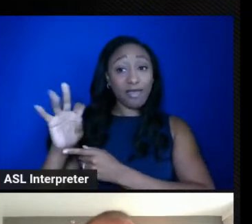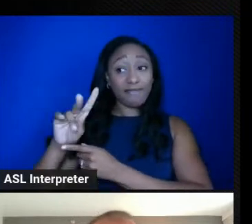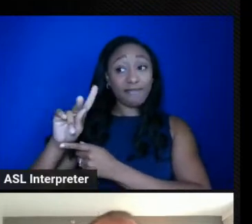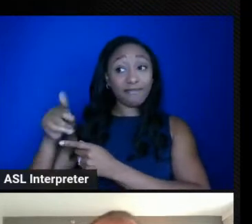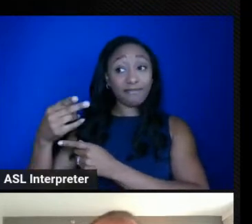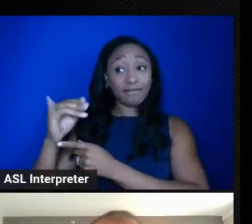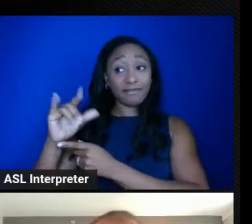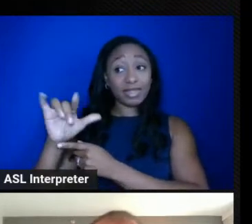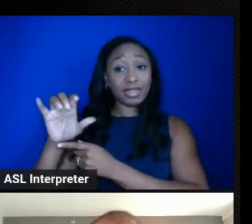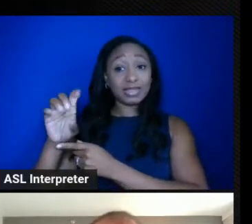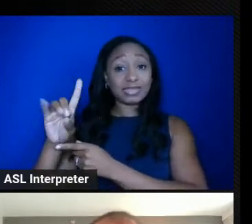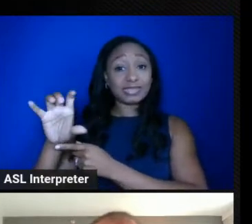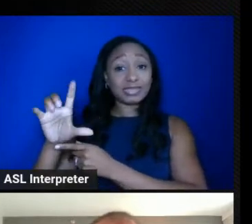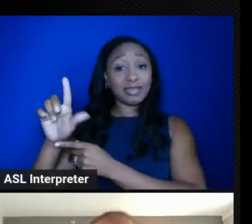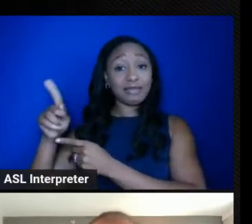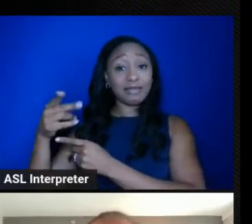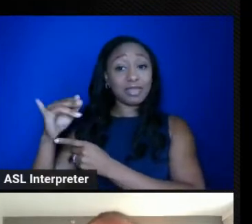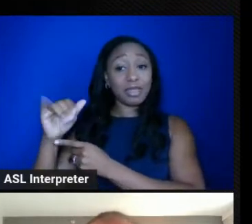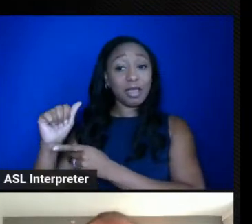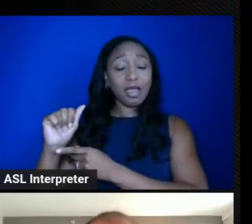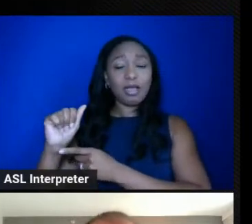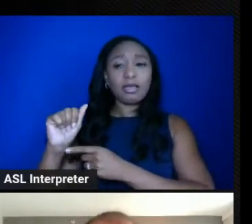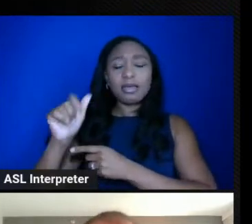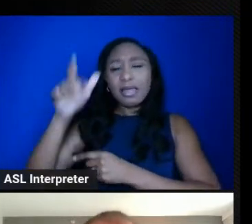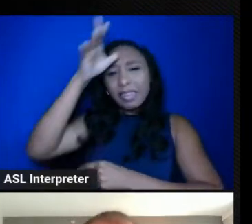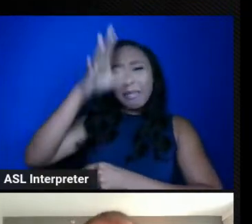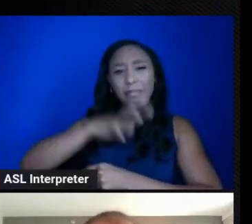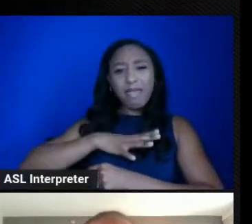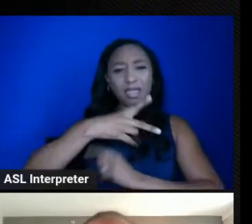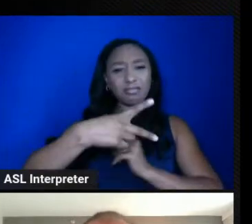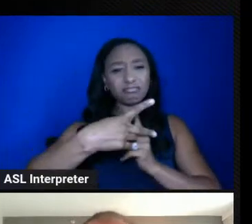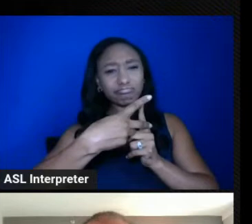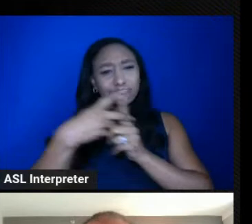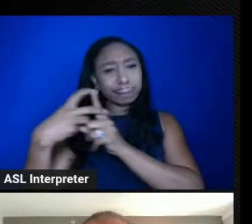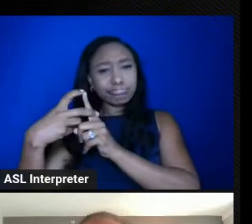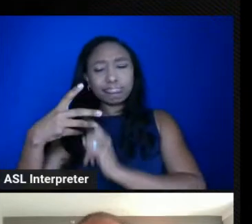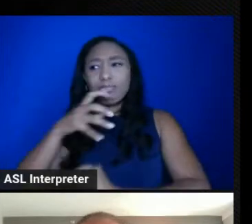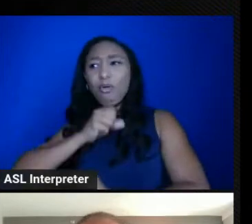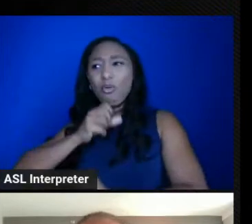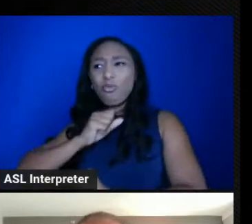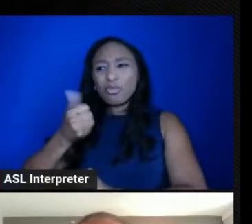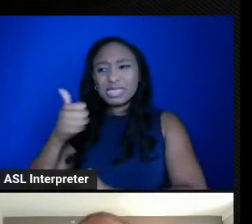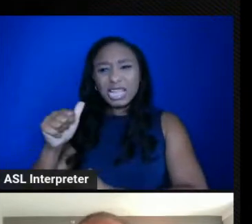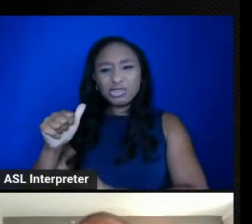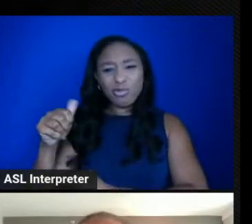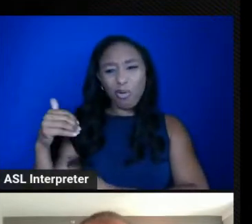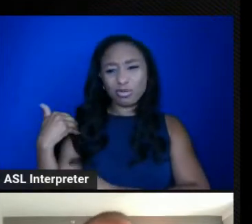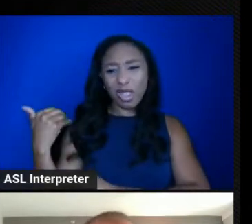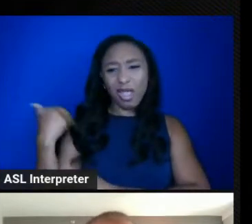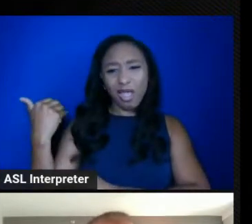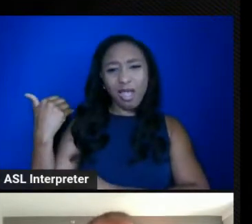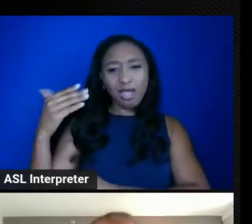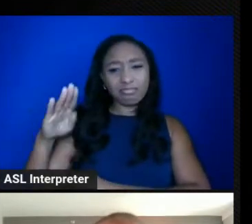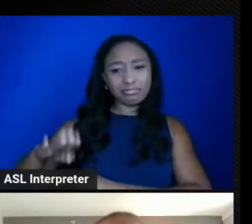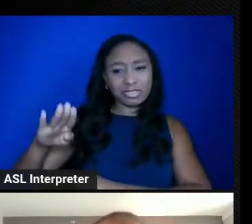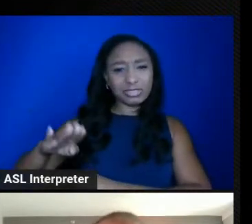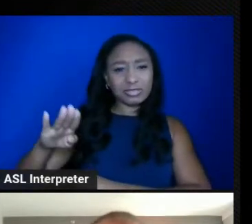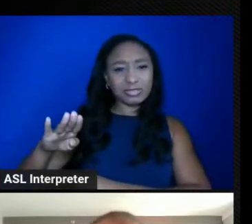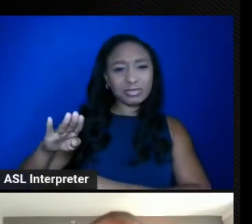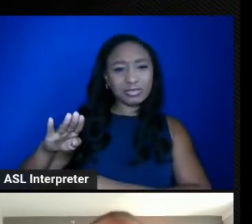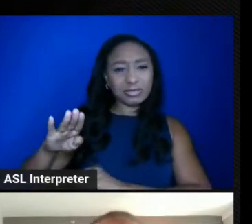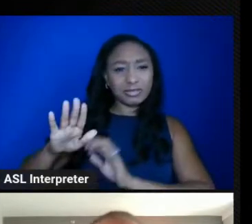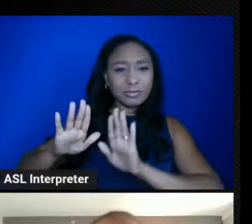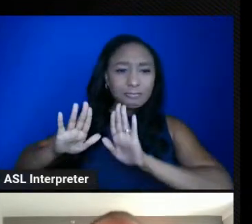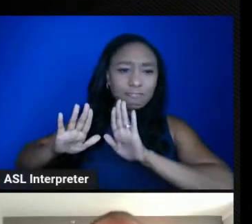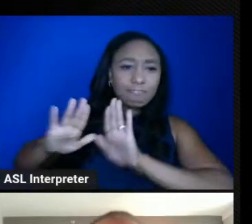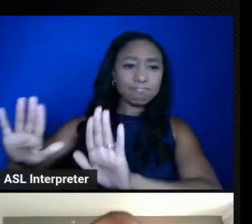this 10-year-old kid from a spot near Philadelphia's market an hour ago, shoved a black gag across